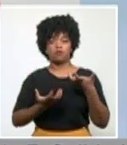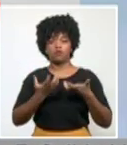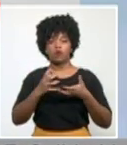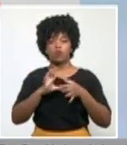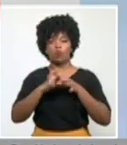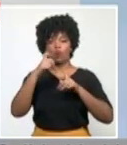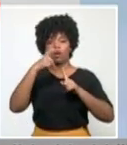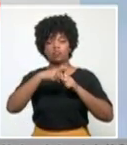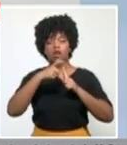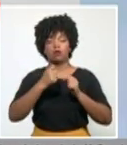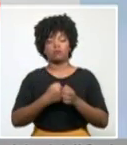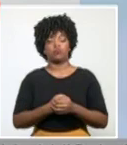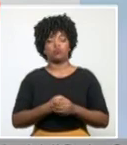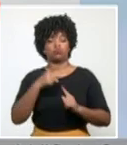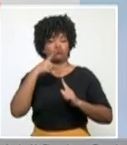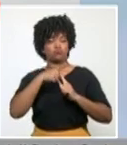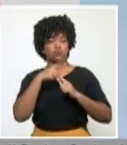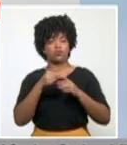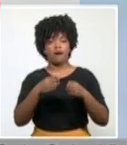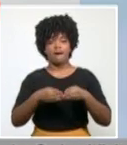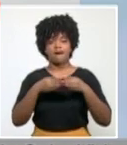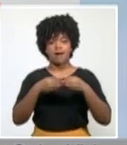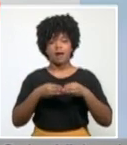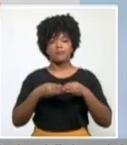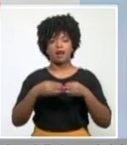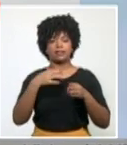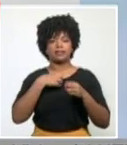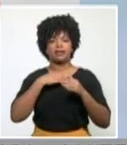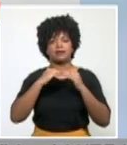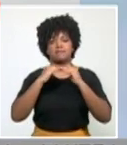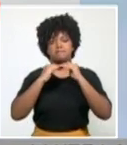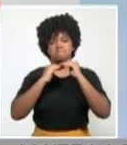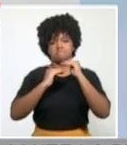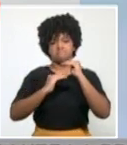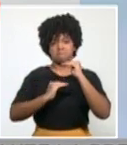The rest of the provinces, although they have lower rates, we